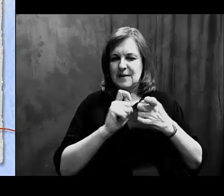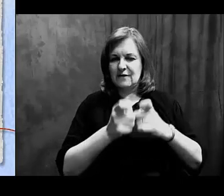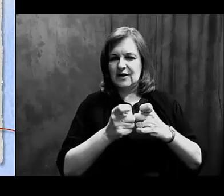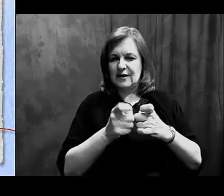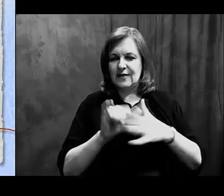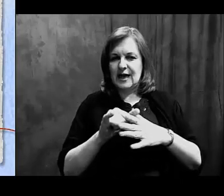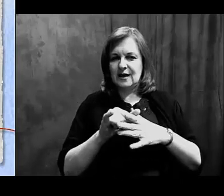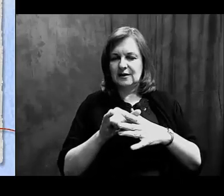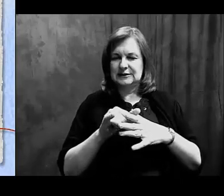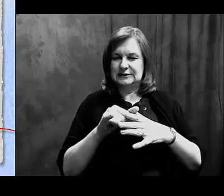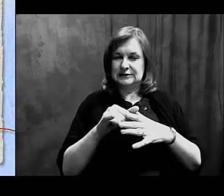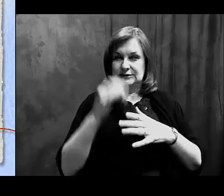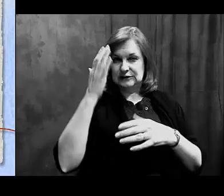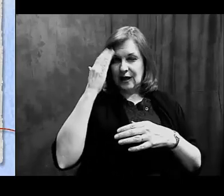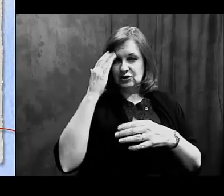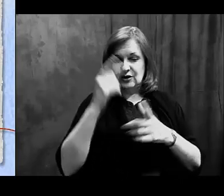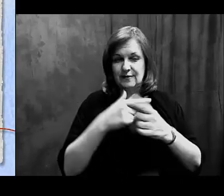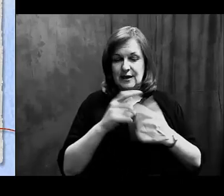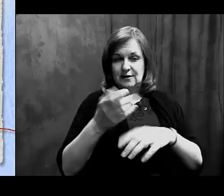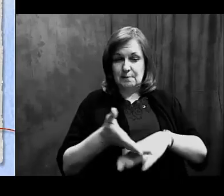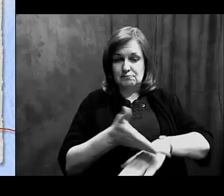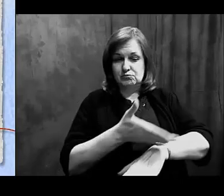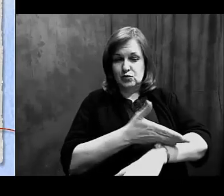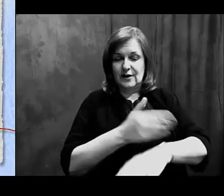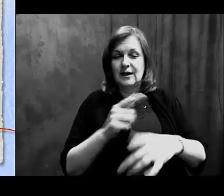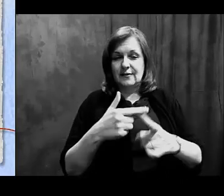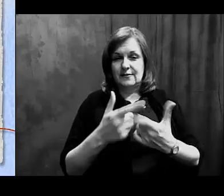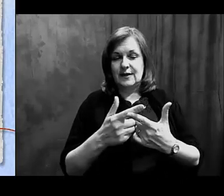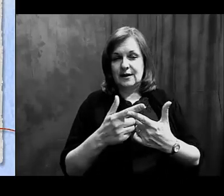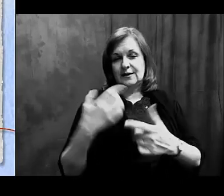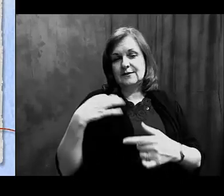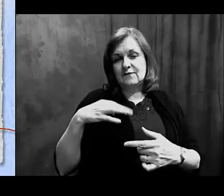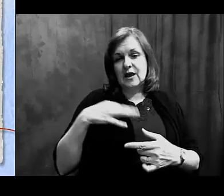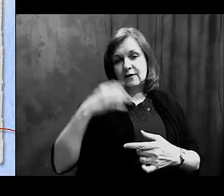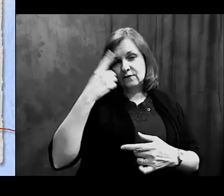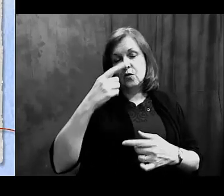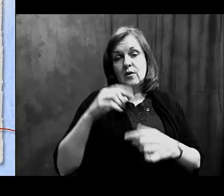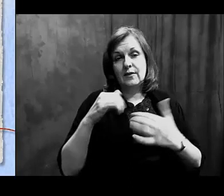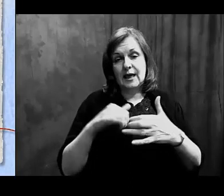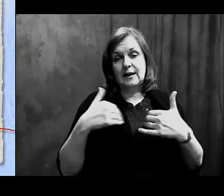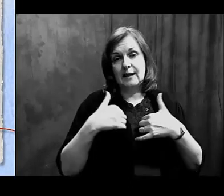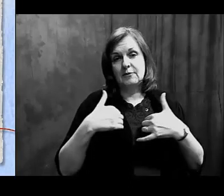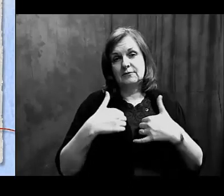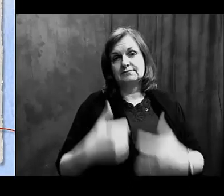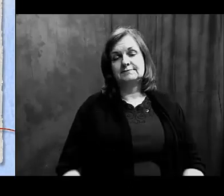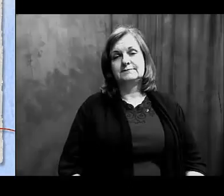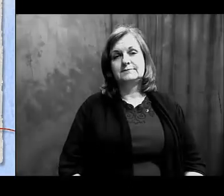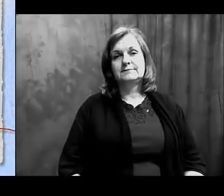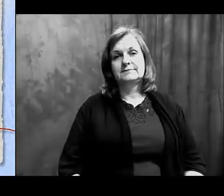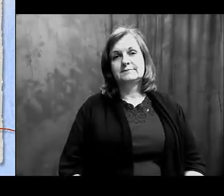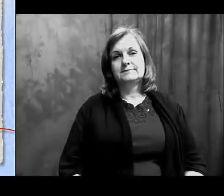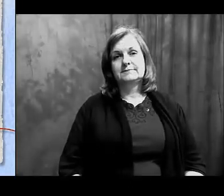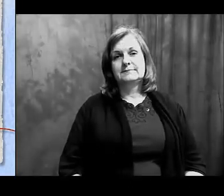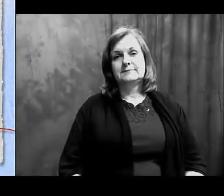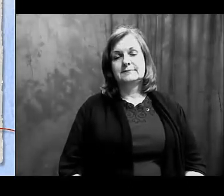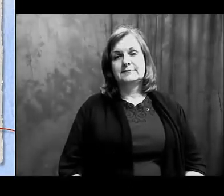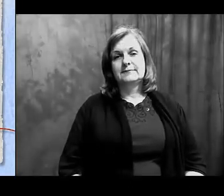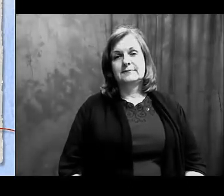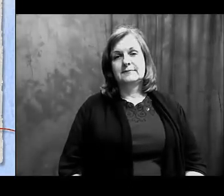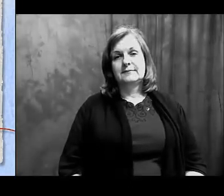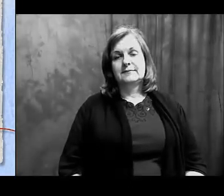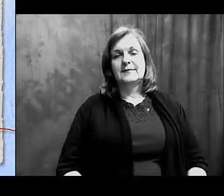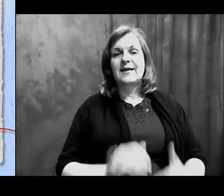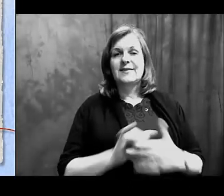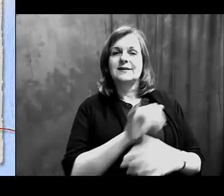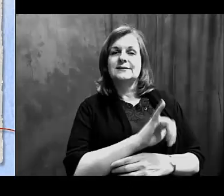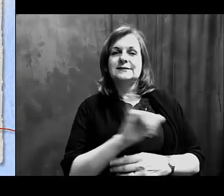to modify it and kind of groom it so that it works to the advantage of the organism. This really falls